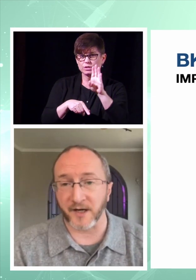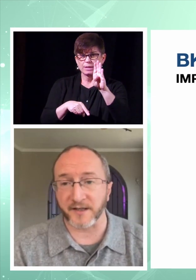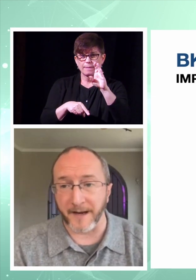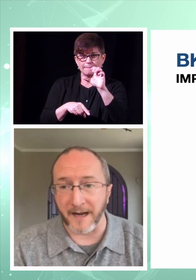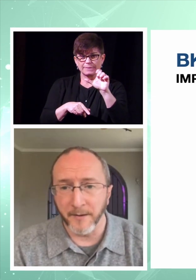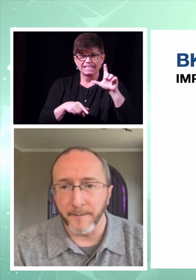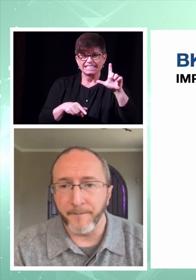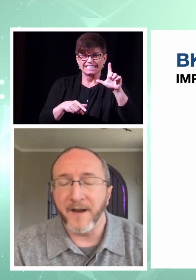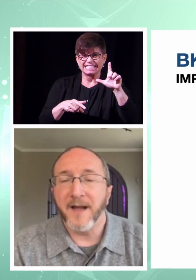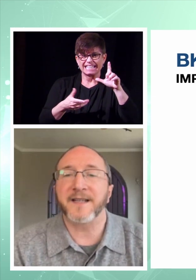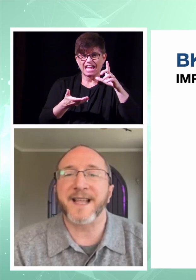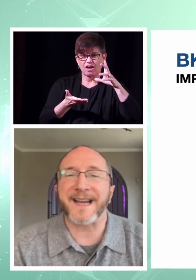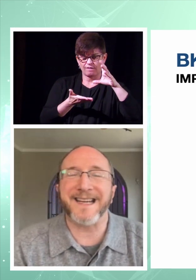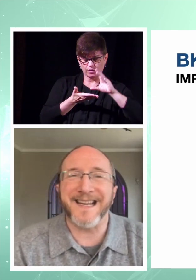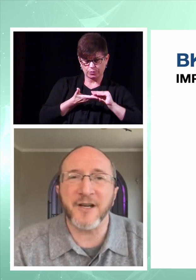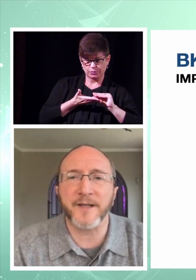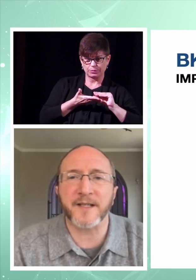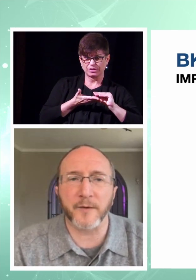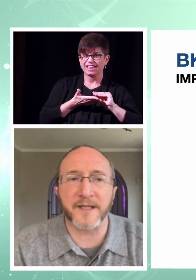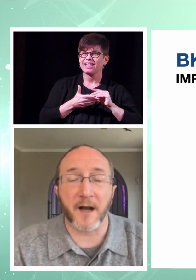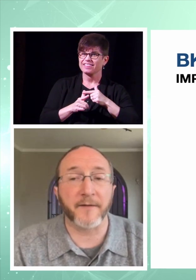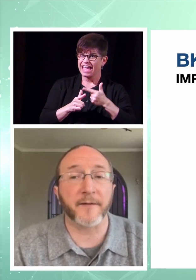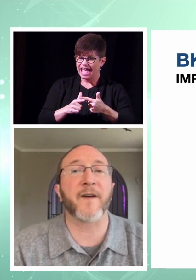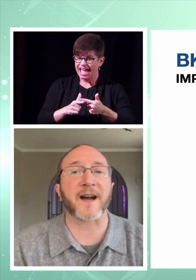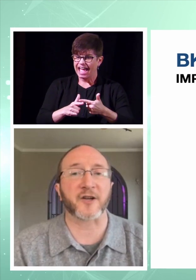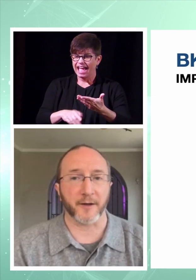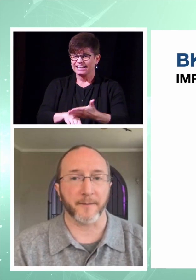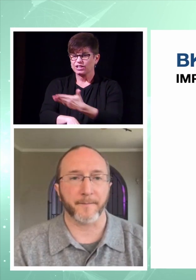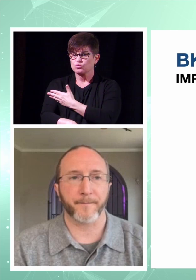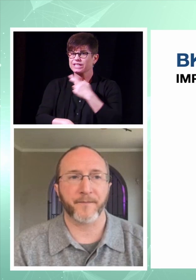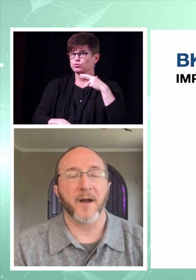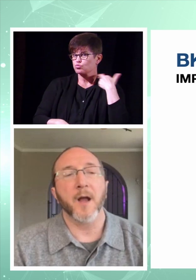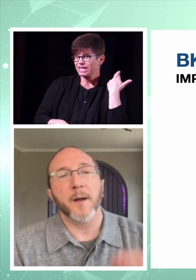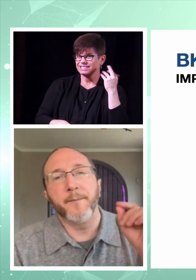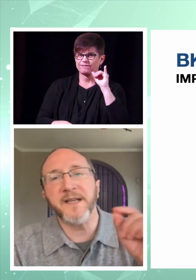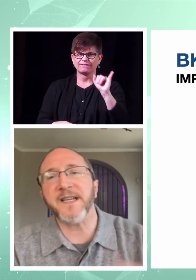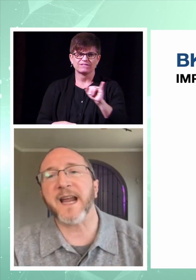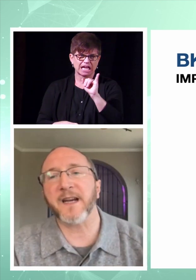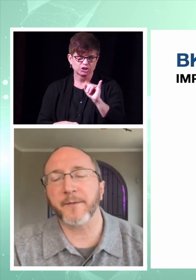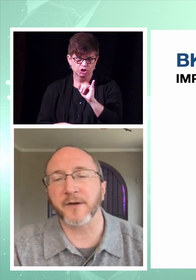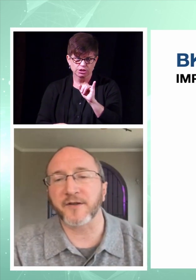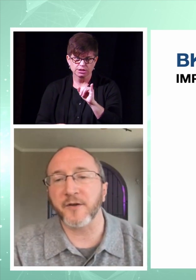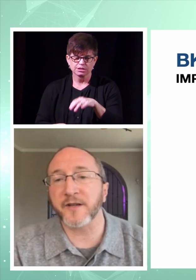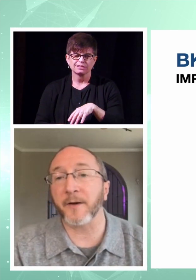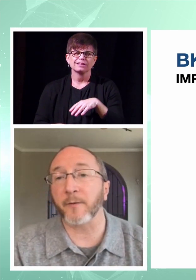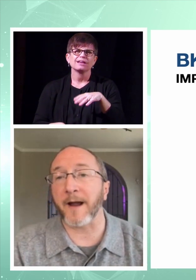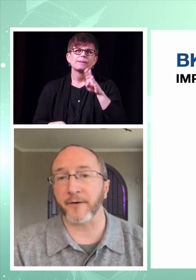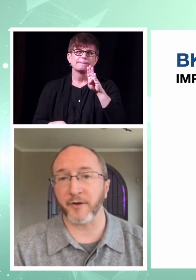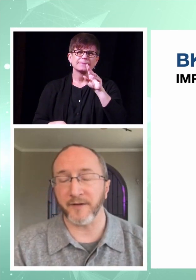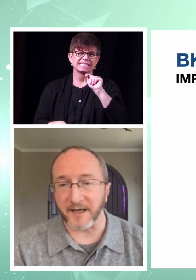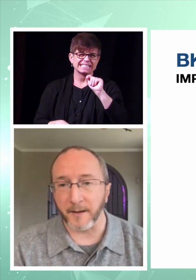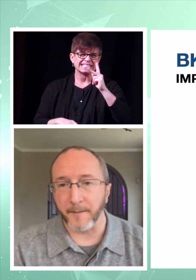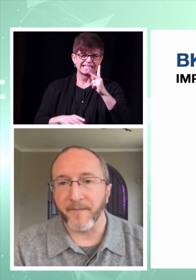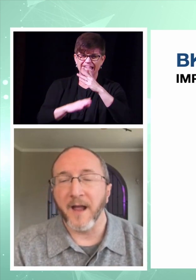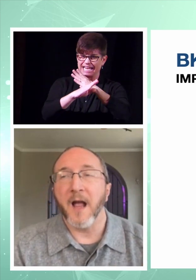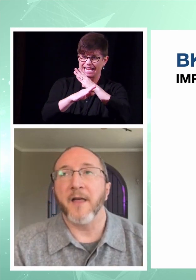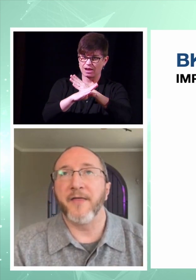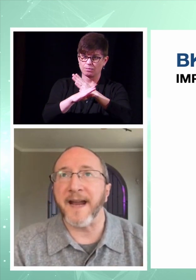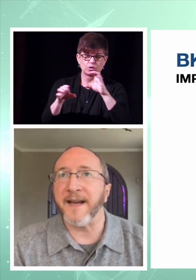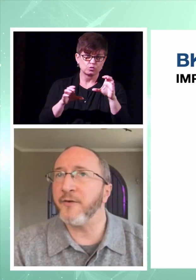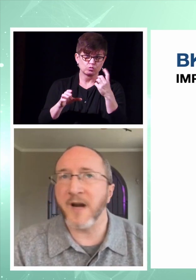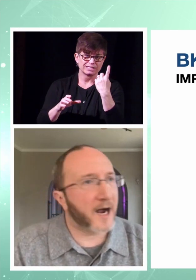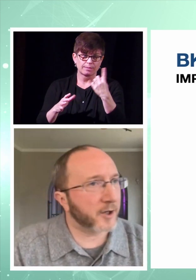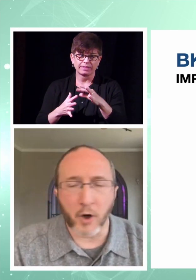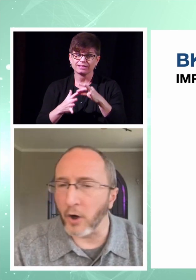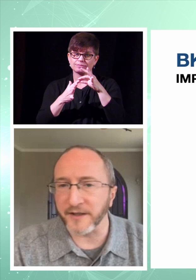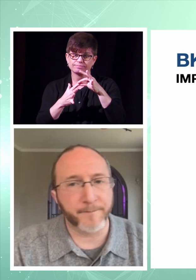like rituximab is that it can increase the risk of infection. BTK inhibitors do something rather unique.